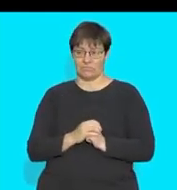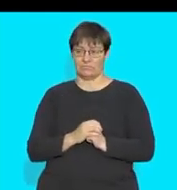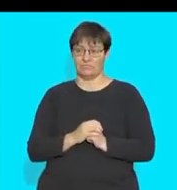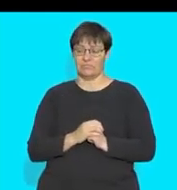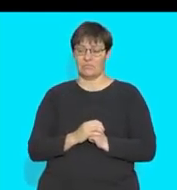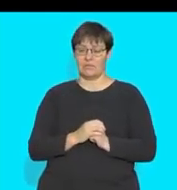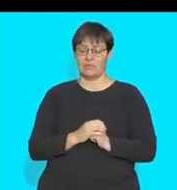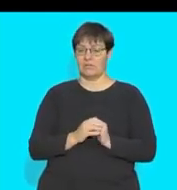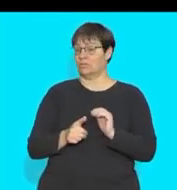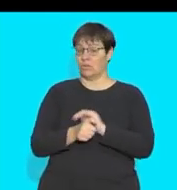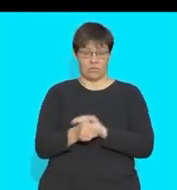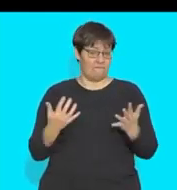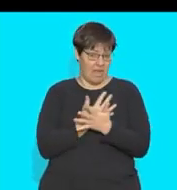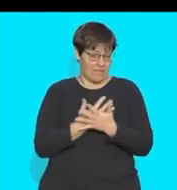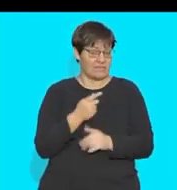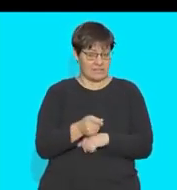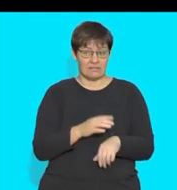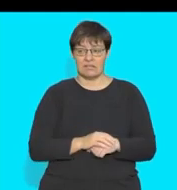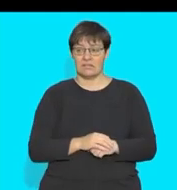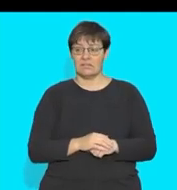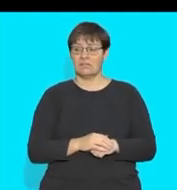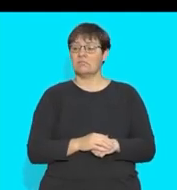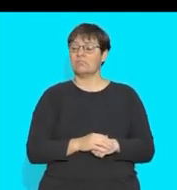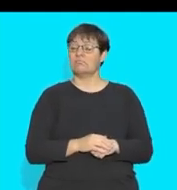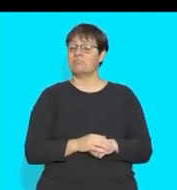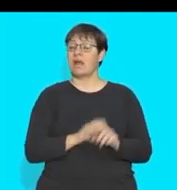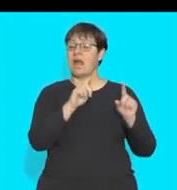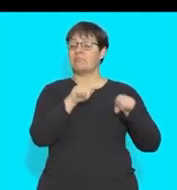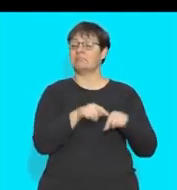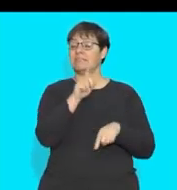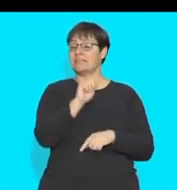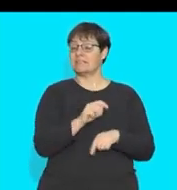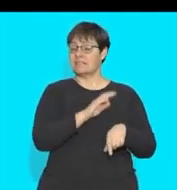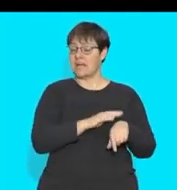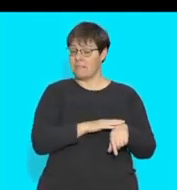And the tortoise is much quicker. It only takes